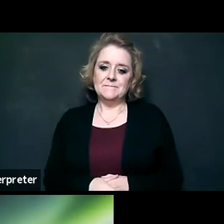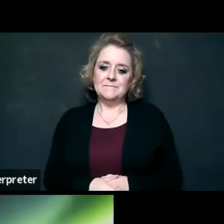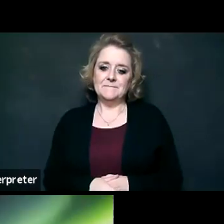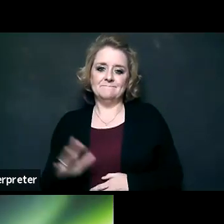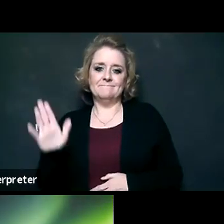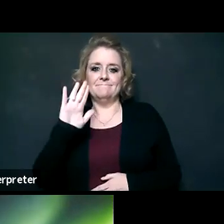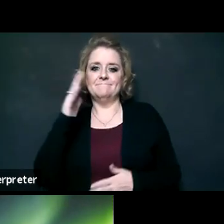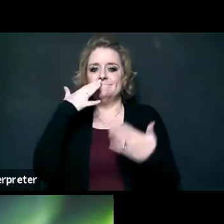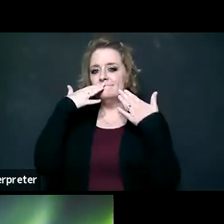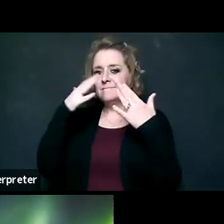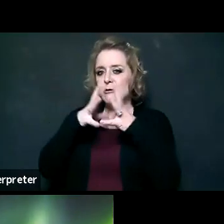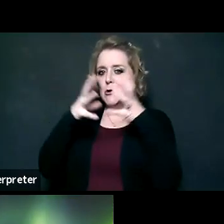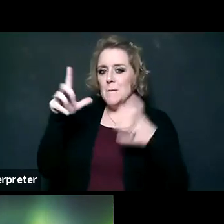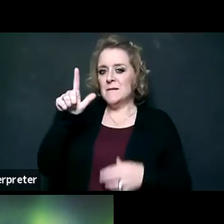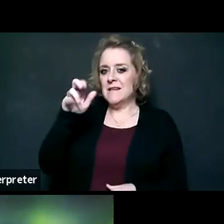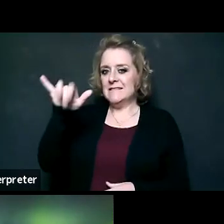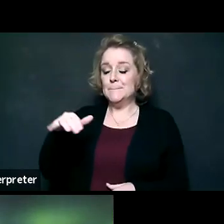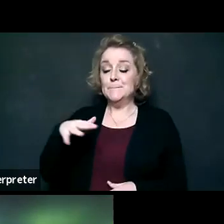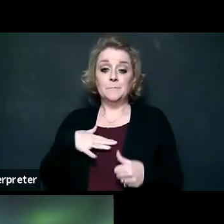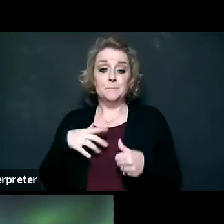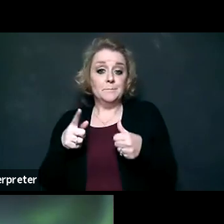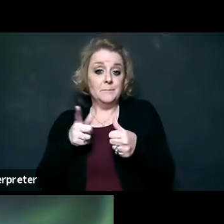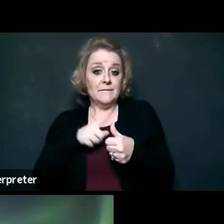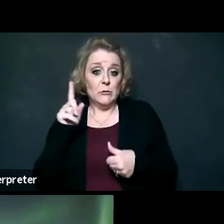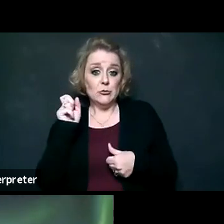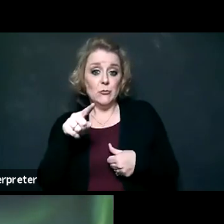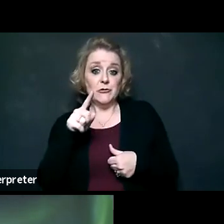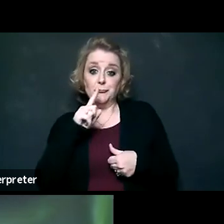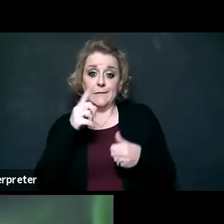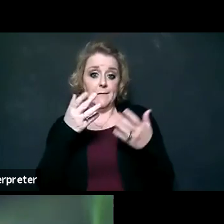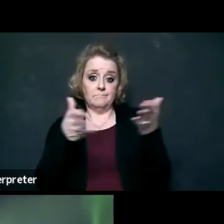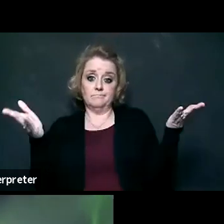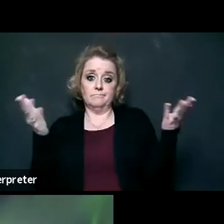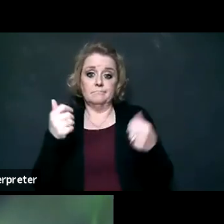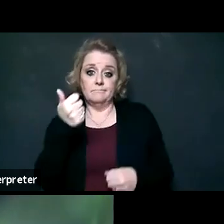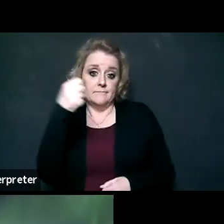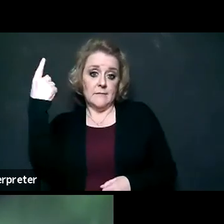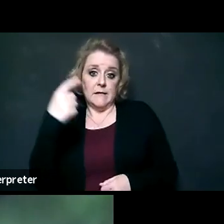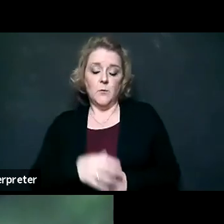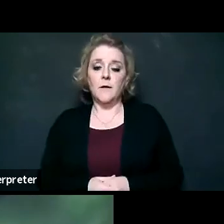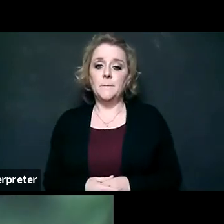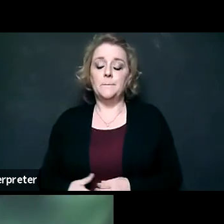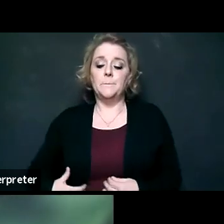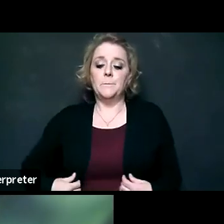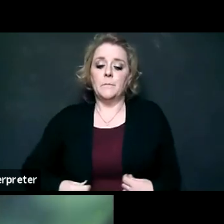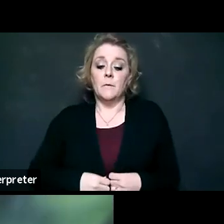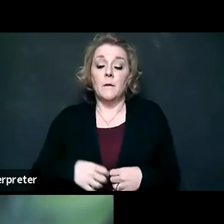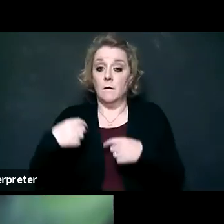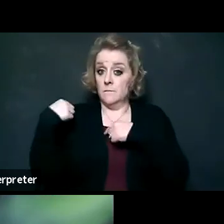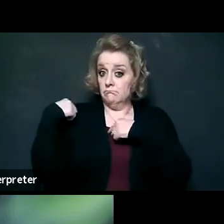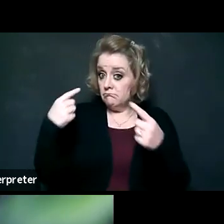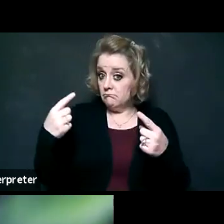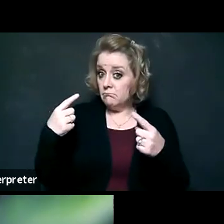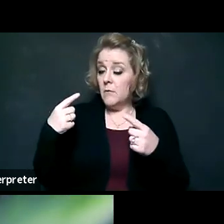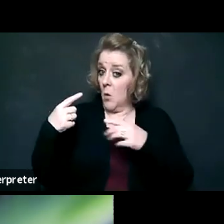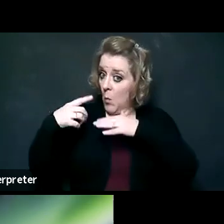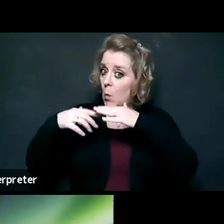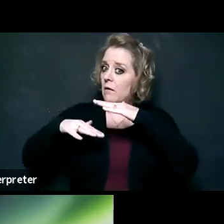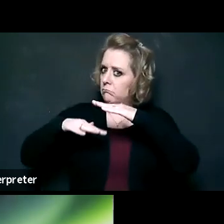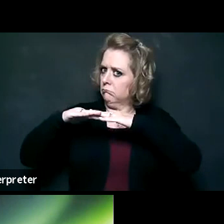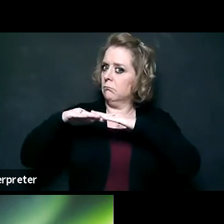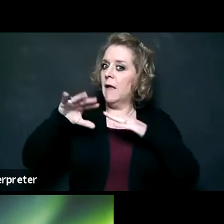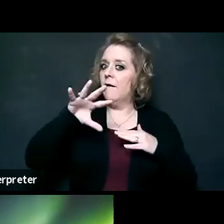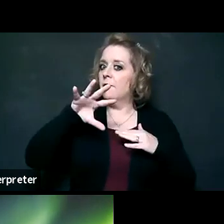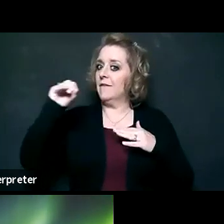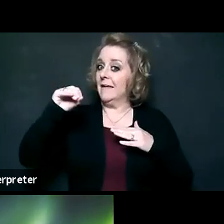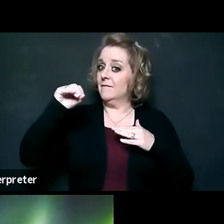Thanks so much, Lacey. My first question is for really anybody. We haven't went above 50 deaths. We haven't had any new deaths in over